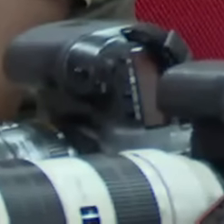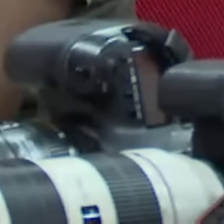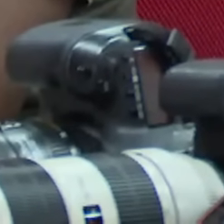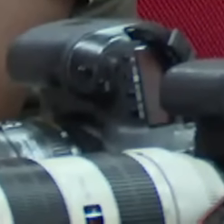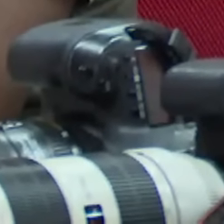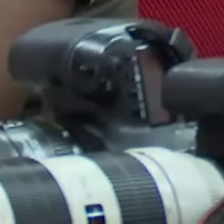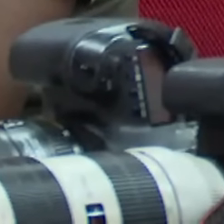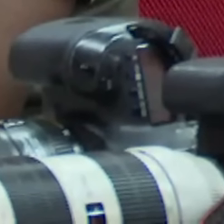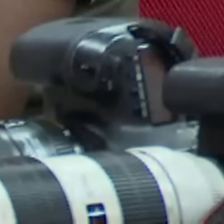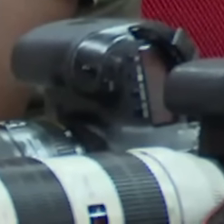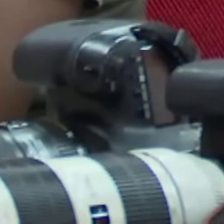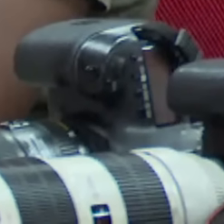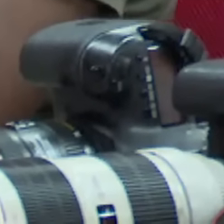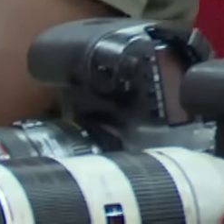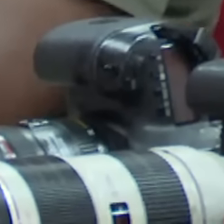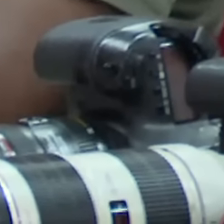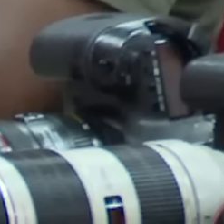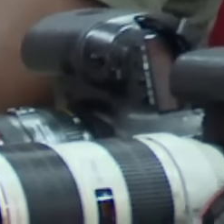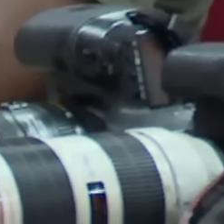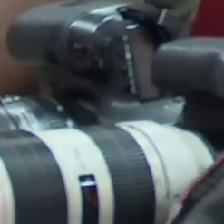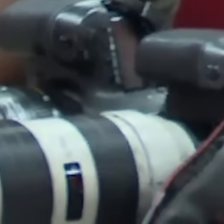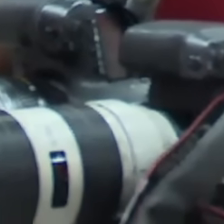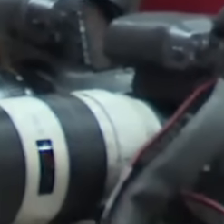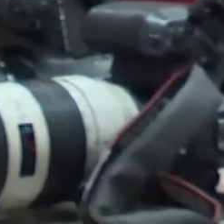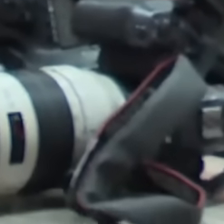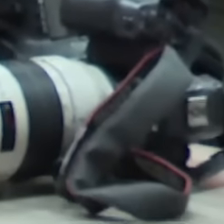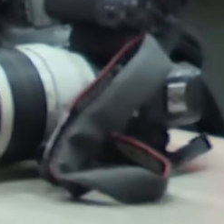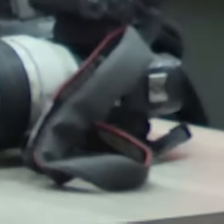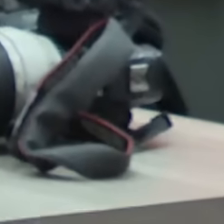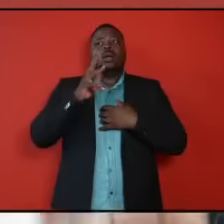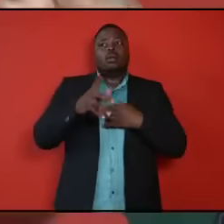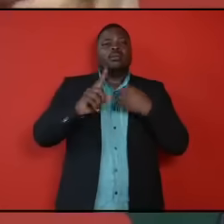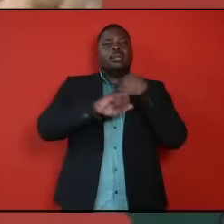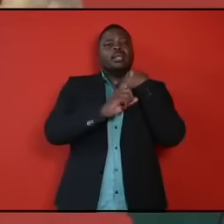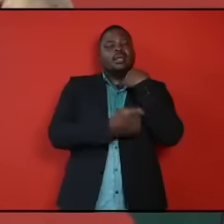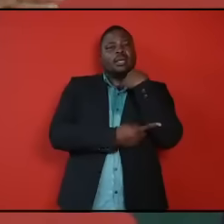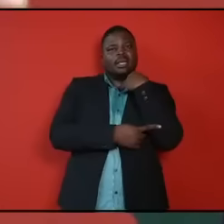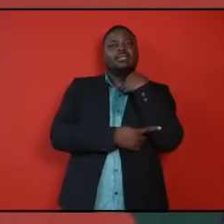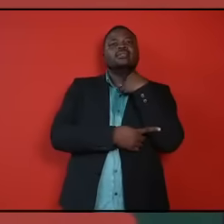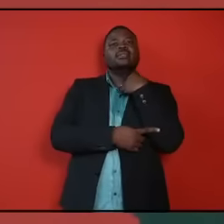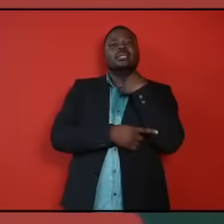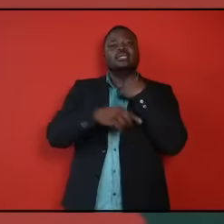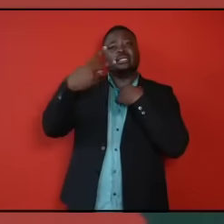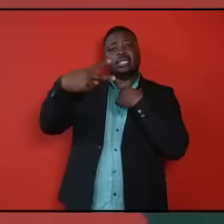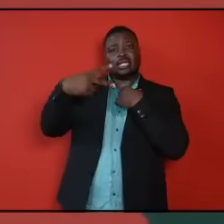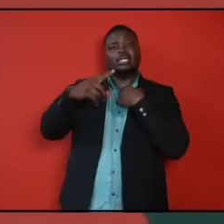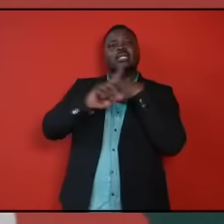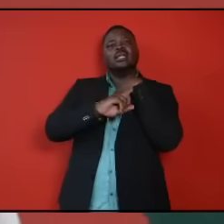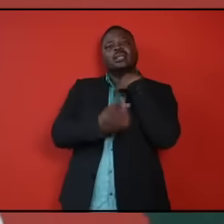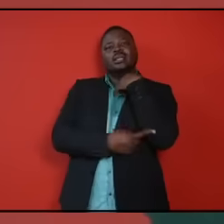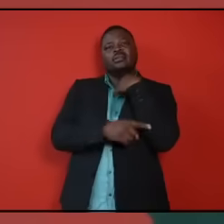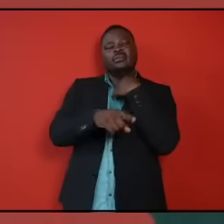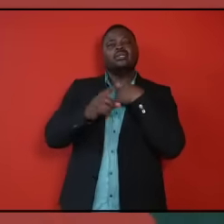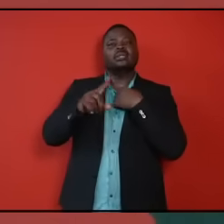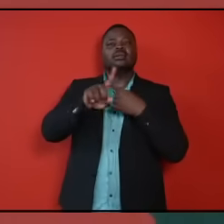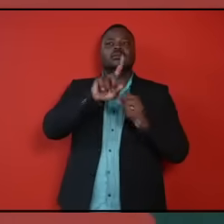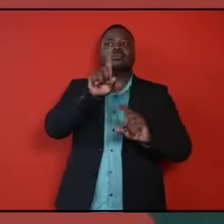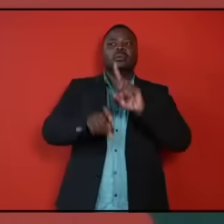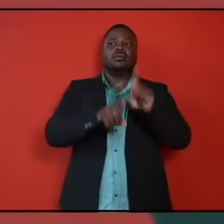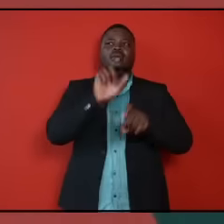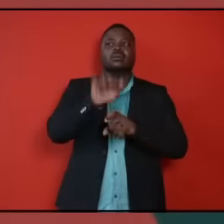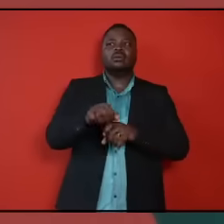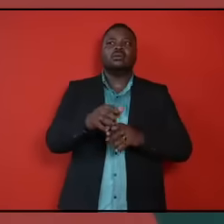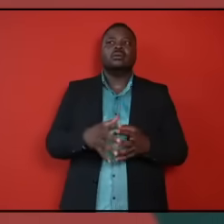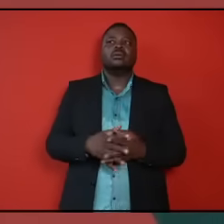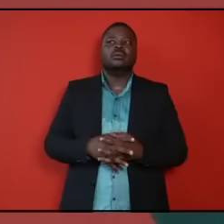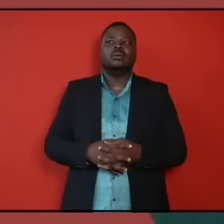Thank you, President. We'll now take the second and last round of hands. It will be number 1, it will be number 2, it will be number